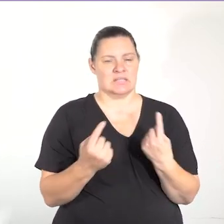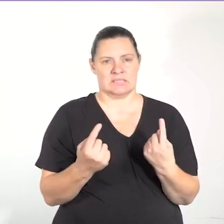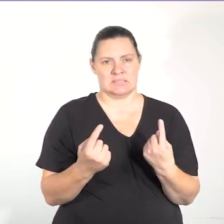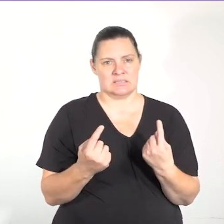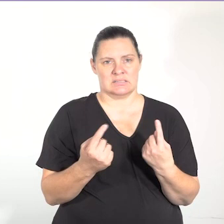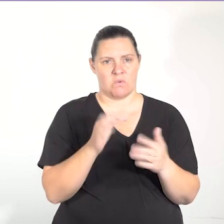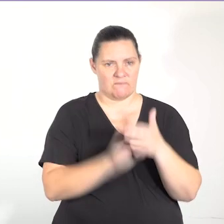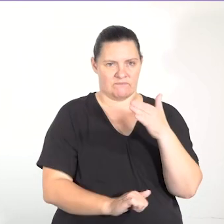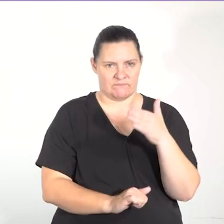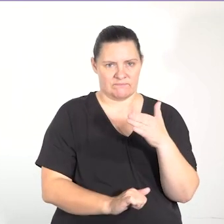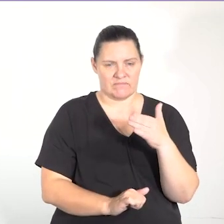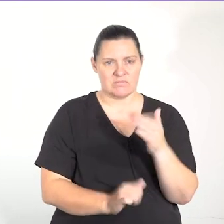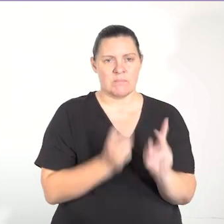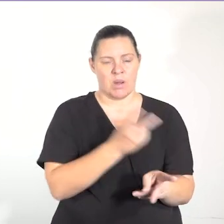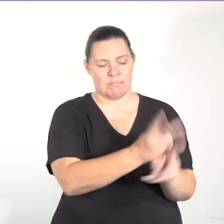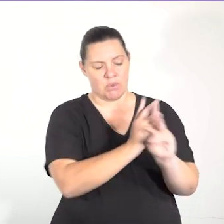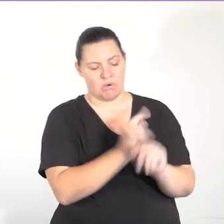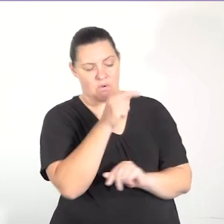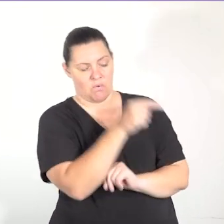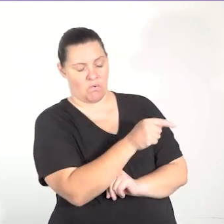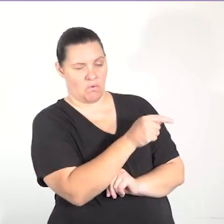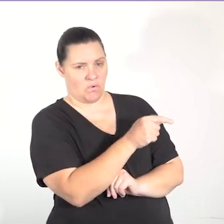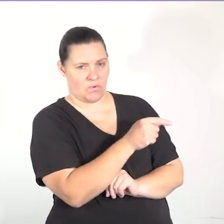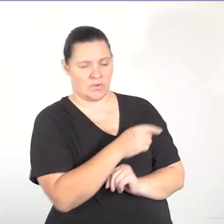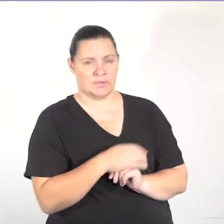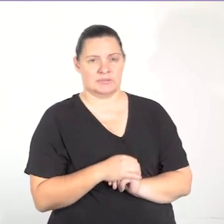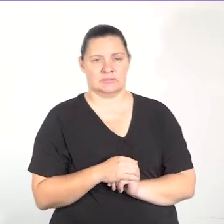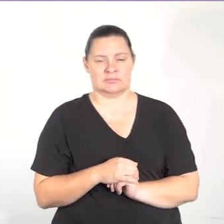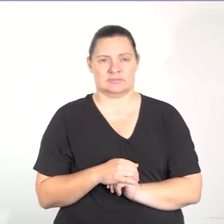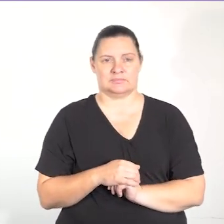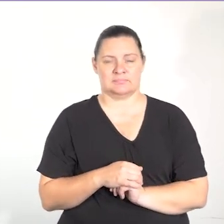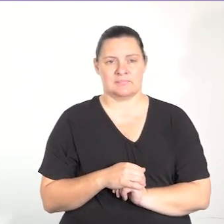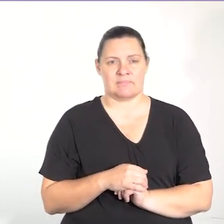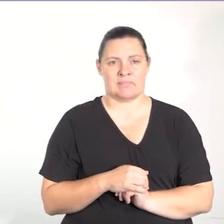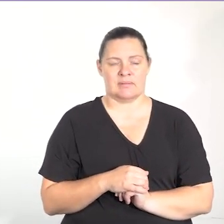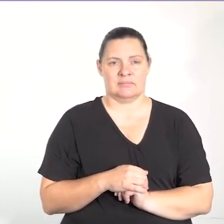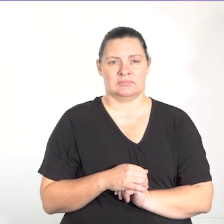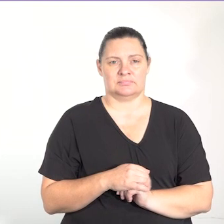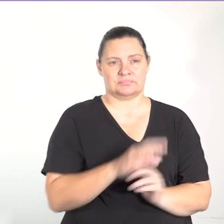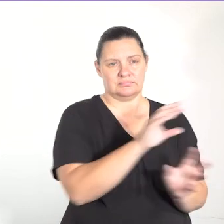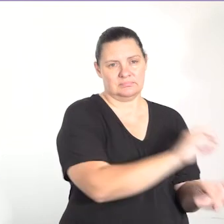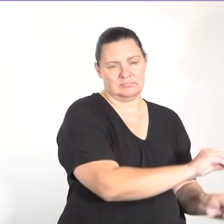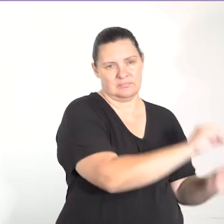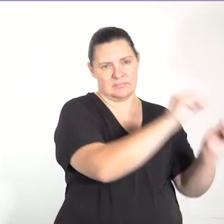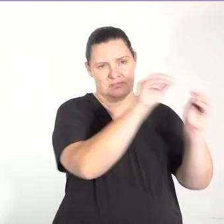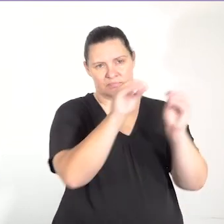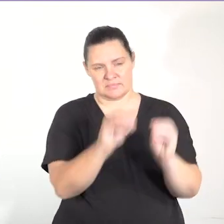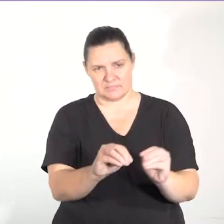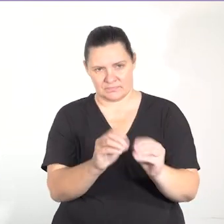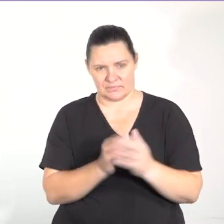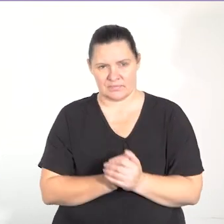So we cannot subtract 5,000 from 4,000. That means we are going to go to the next column to go